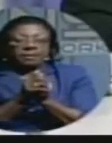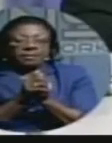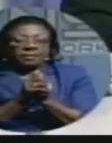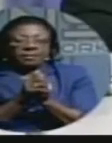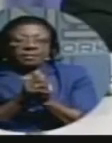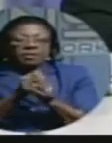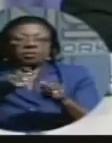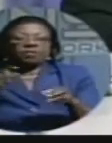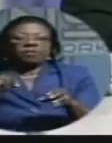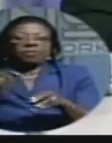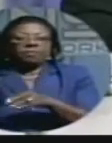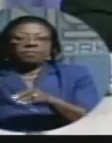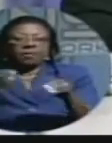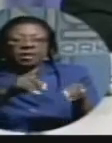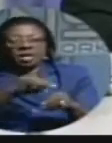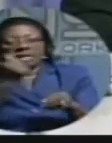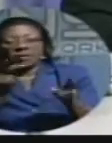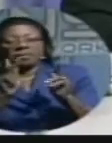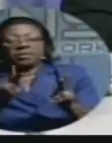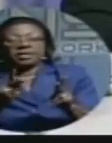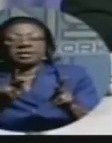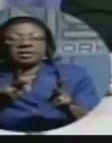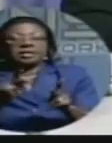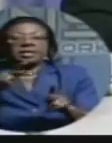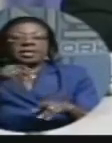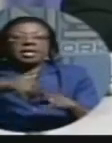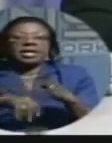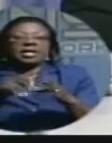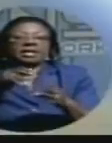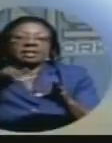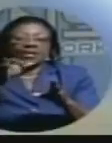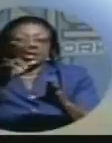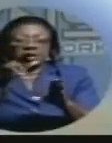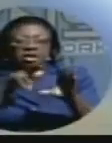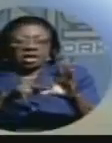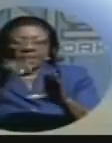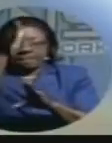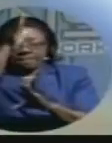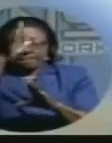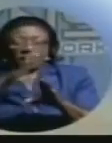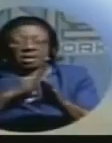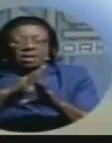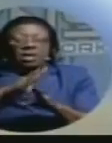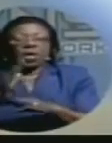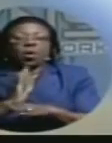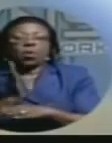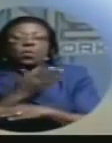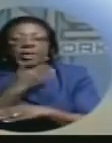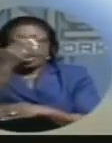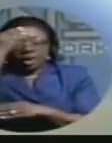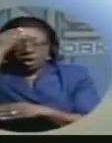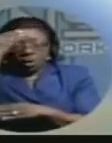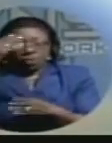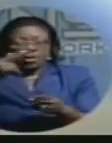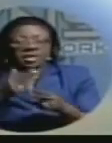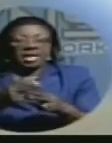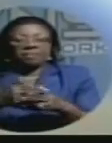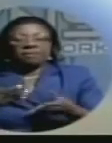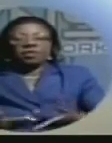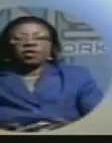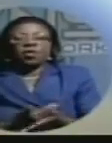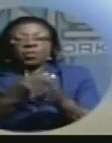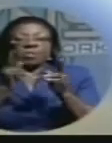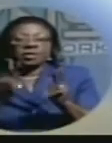fill the position and the relationship between Christie and Moss. Andrew? We can know the name of ousted NIB Chairman Gregory